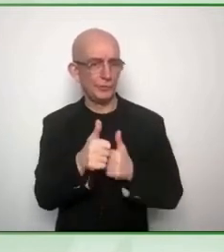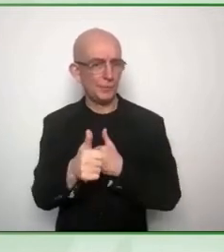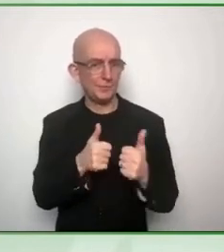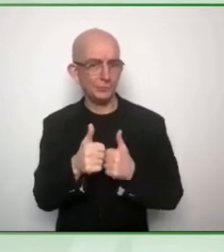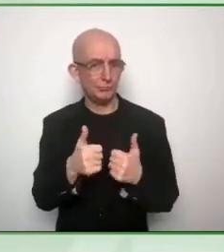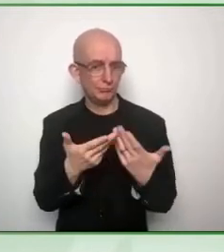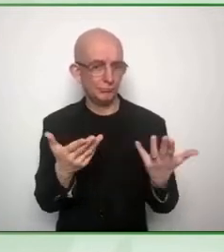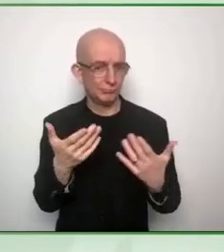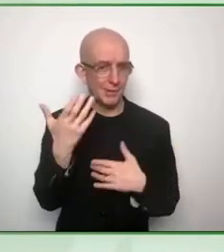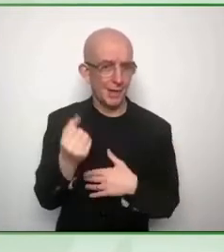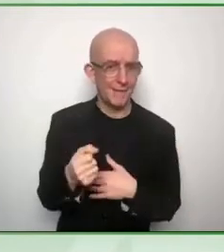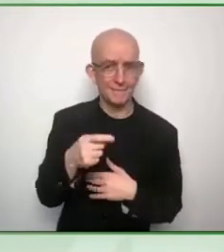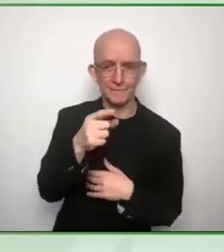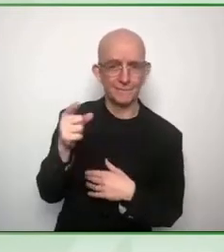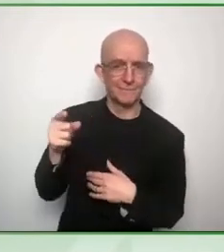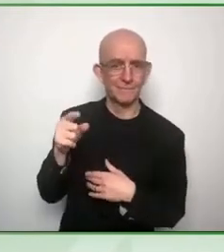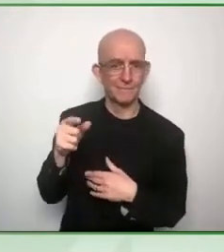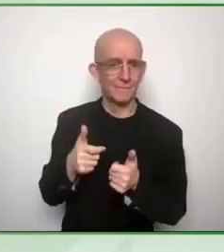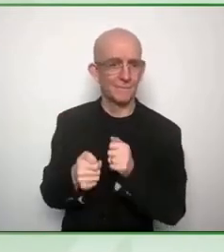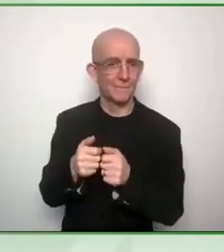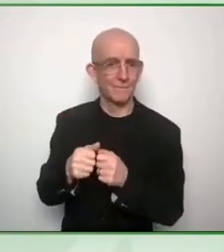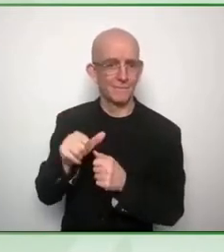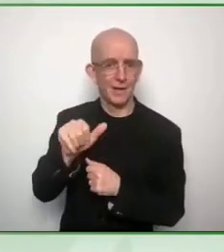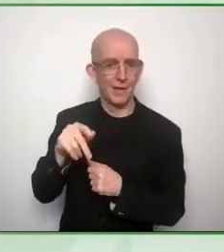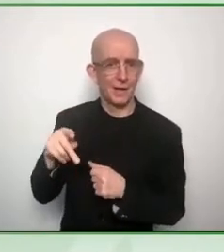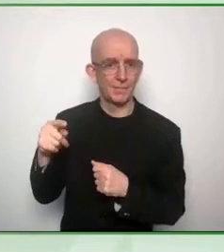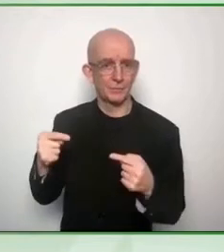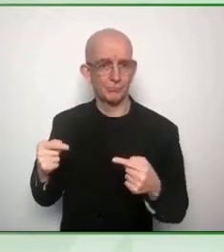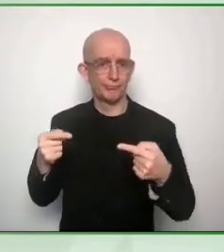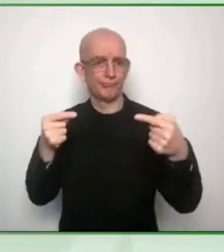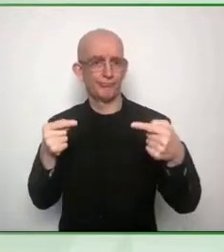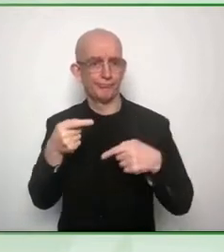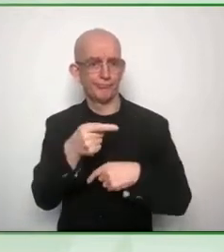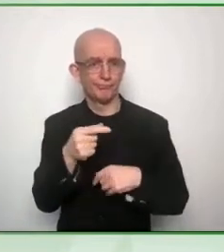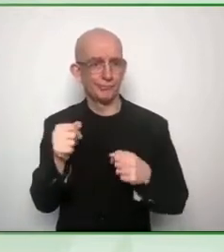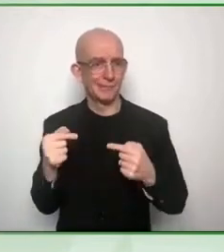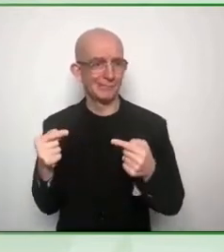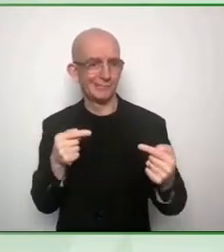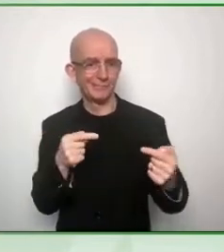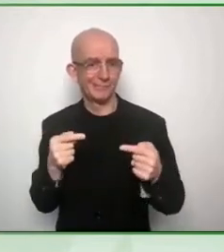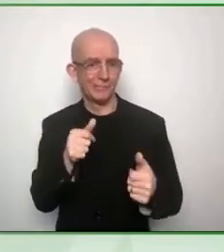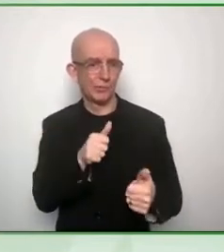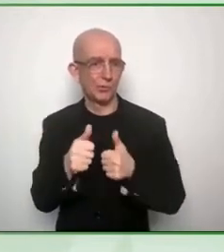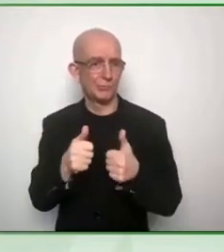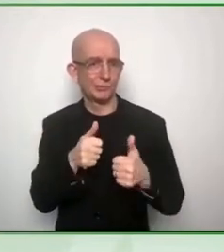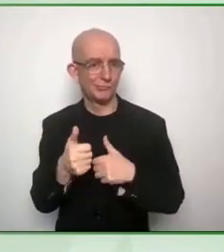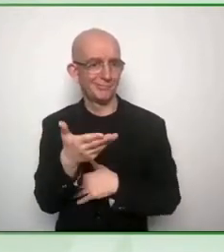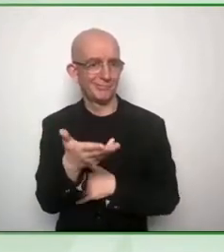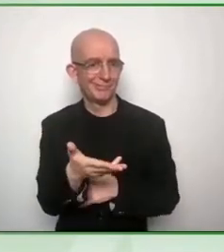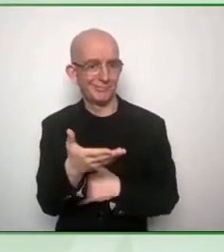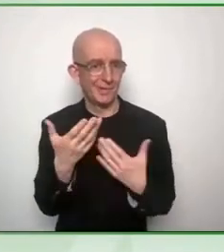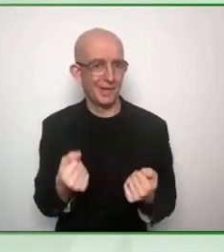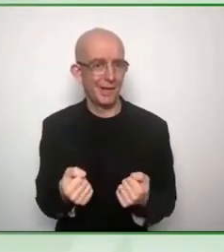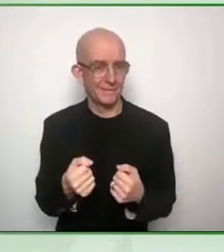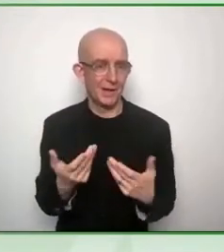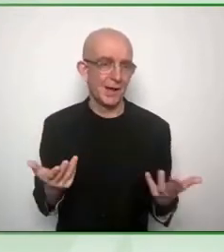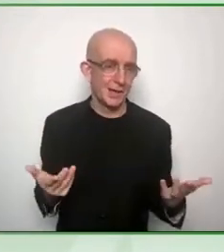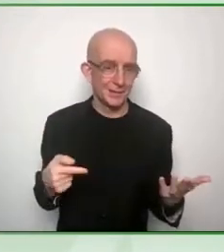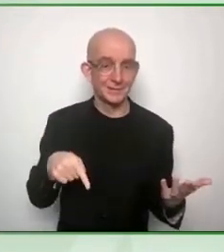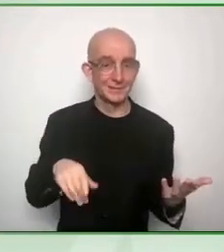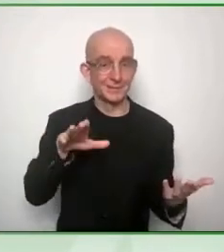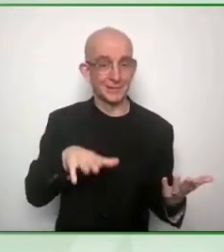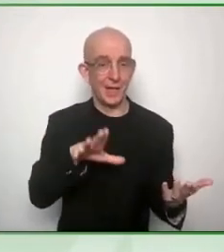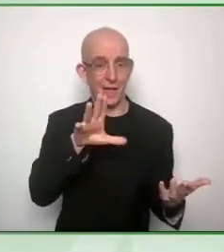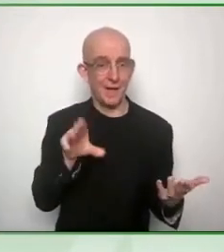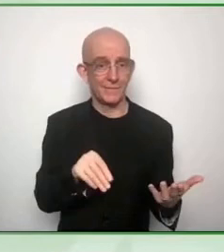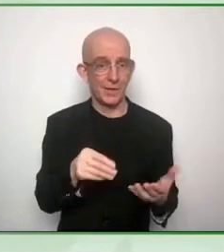two global or international, I wouldn't say competitors, because I think we do service different markets, but there